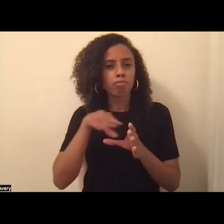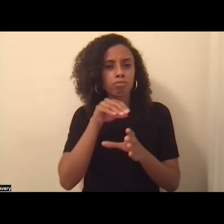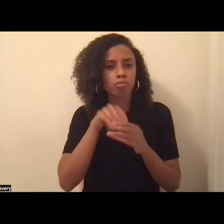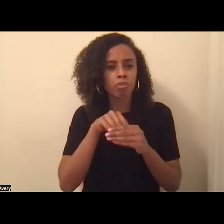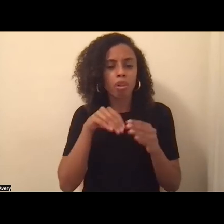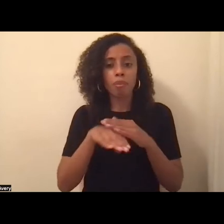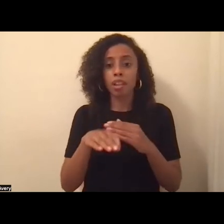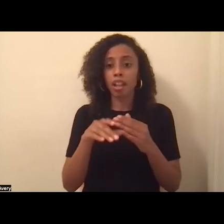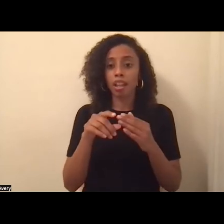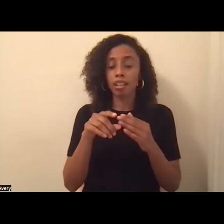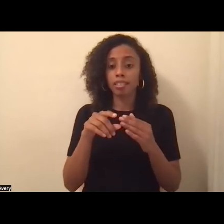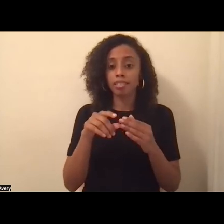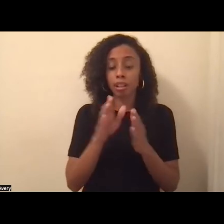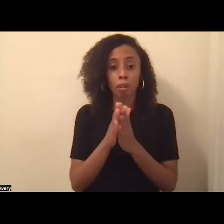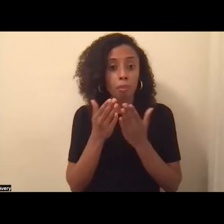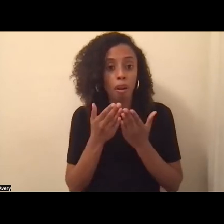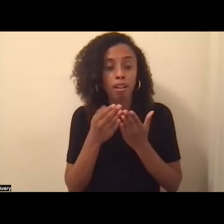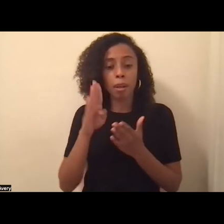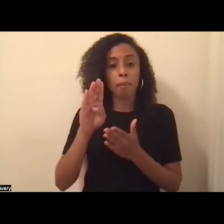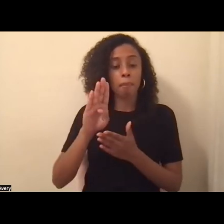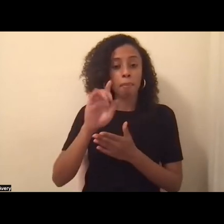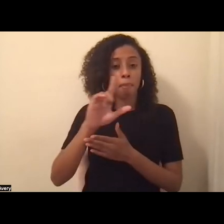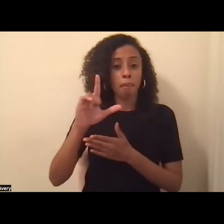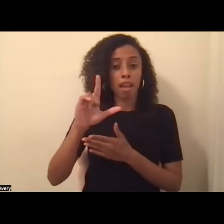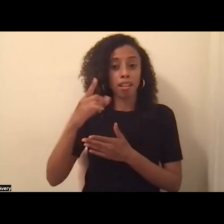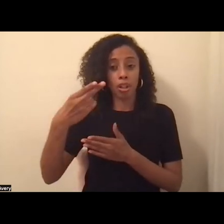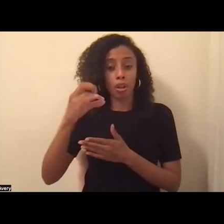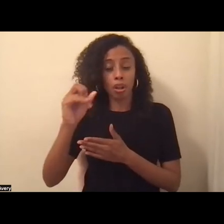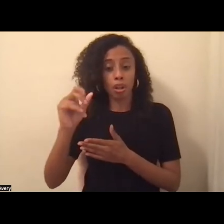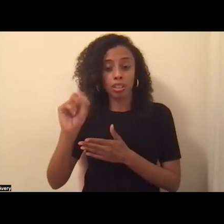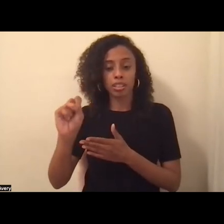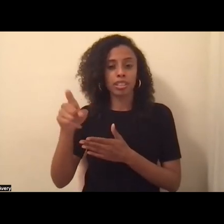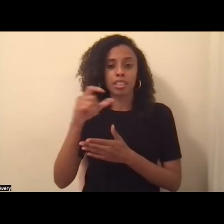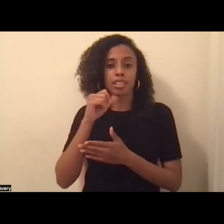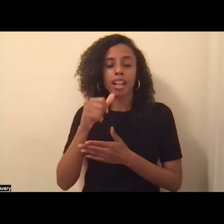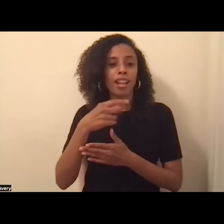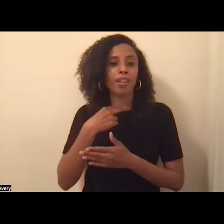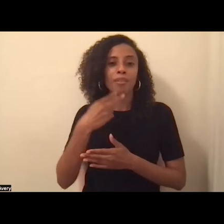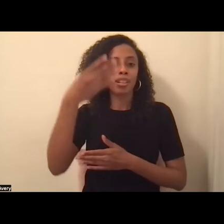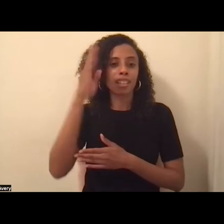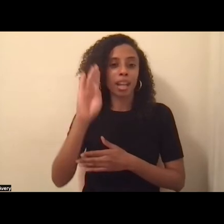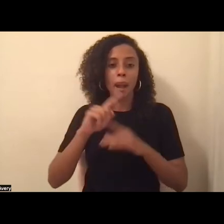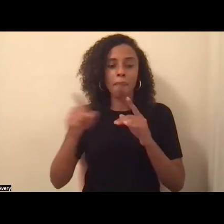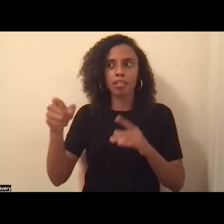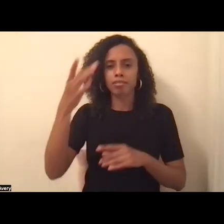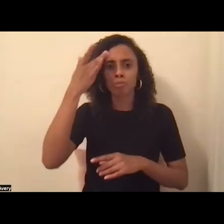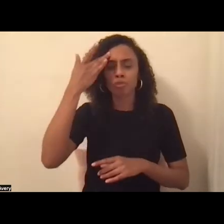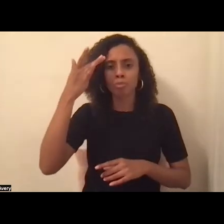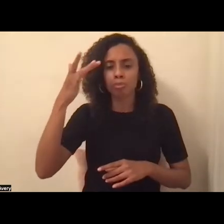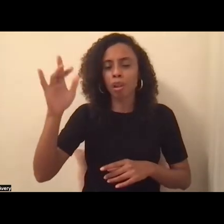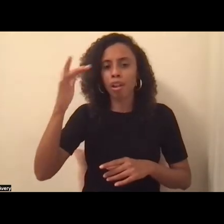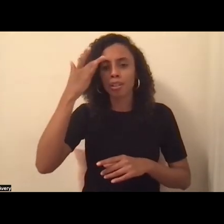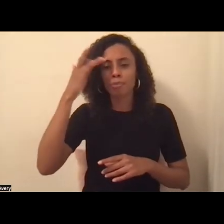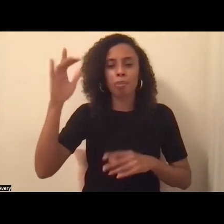not the voice of God, even though she's one of the most brilliant people to ever walk the face of this earth, right? There